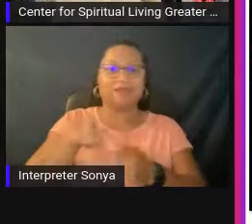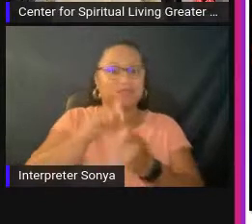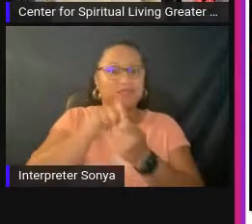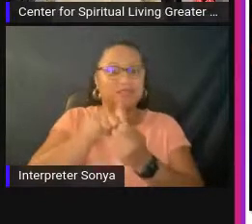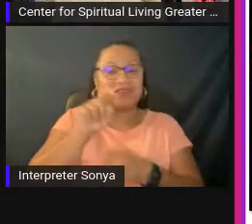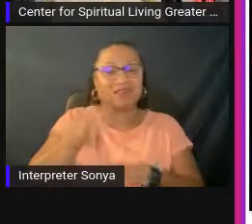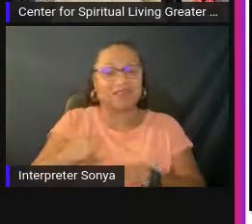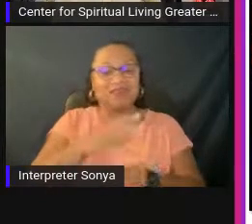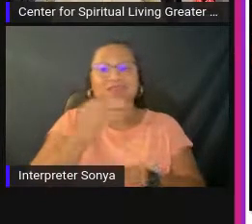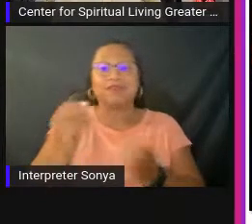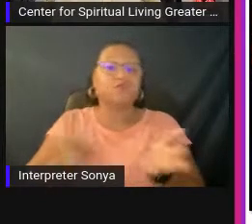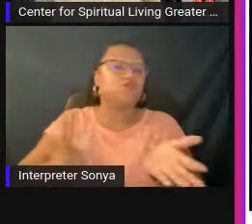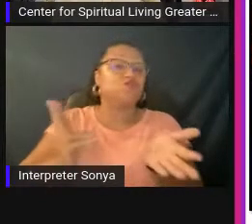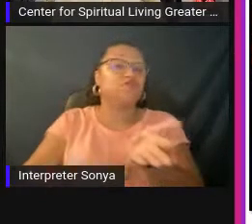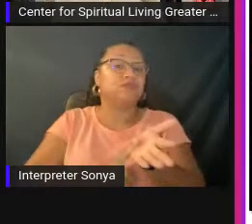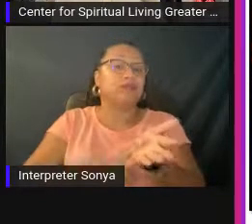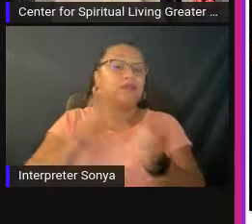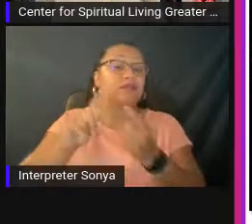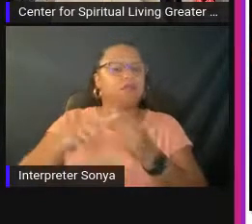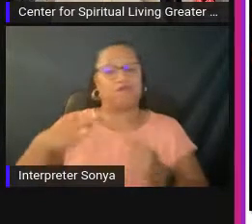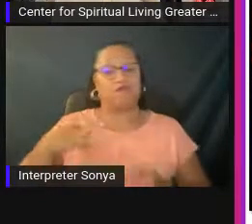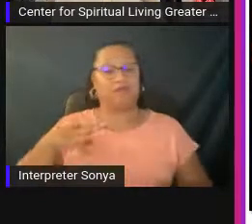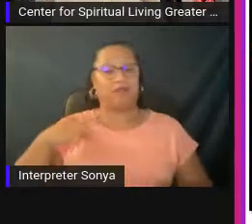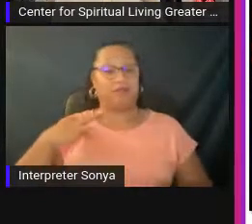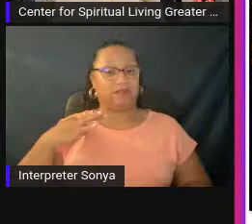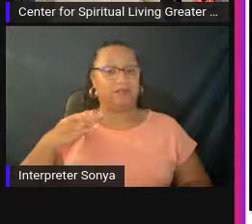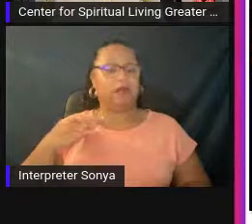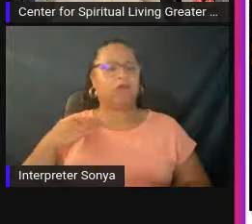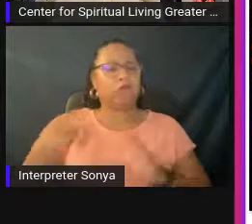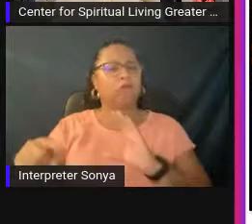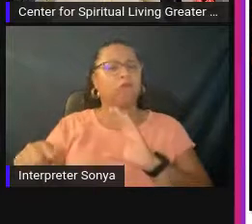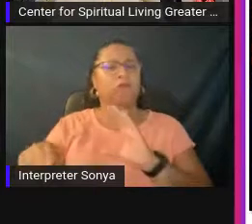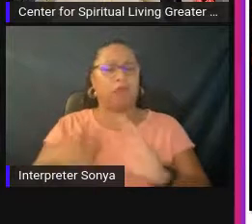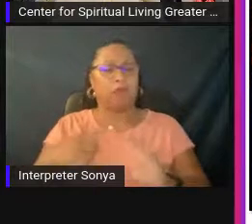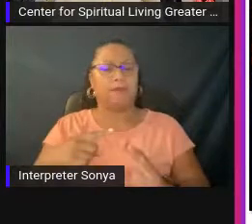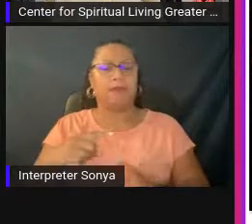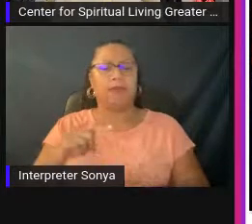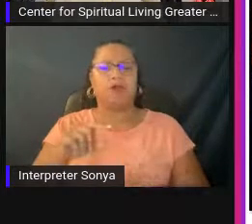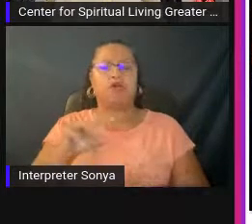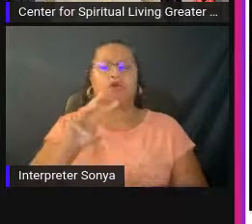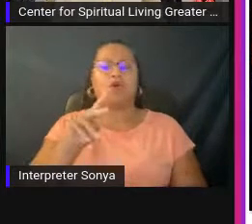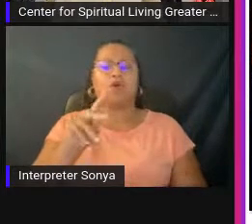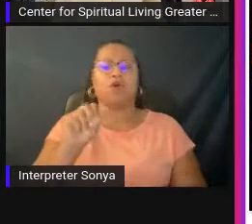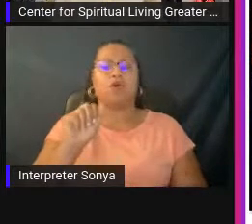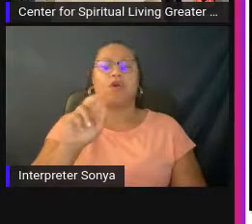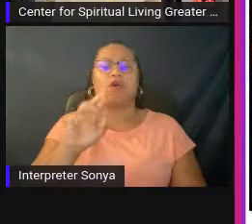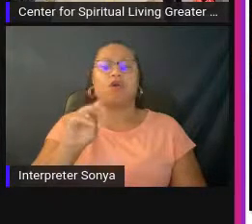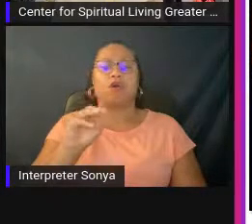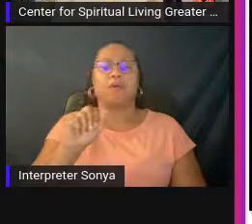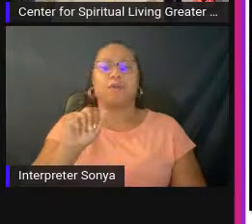and to sign up to volunteer, send an email to our KarmaFest lead,